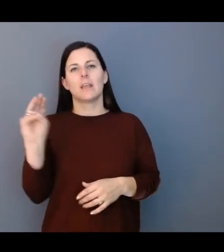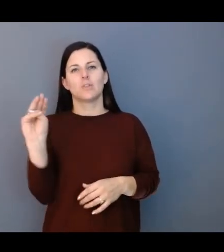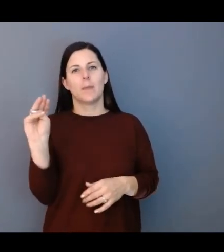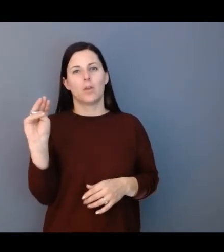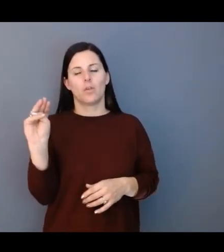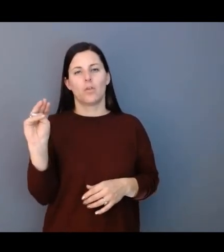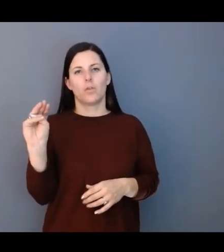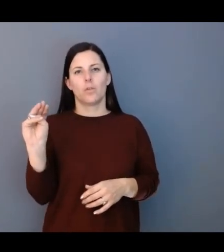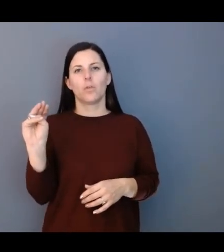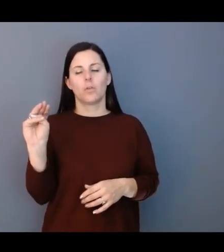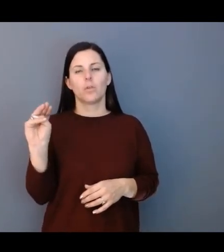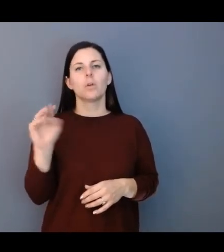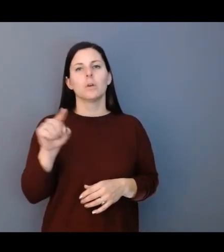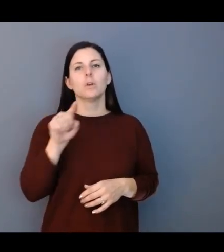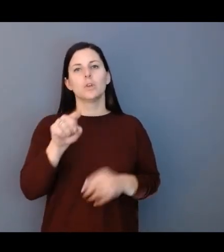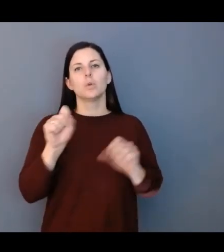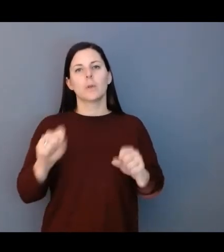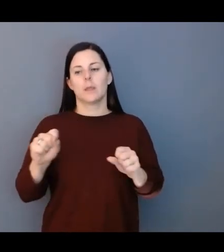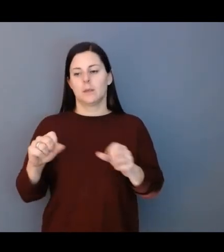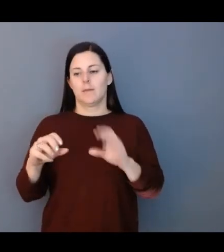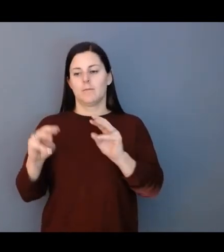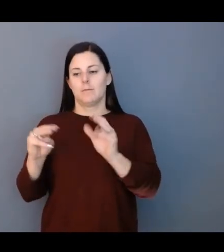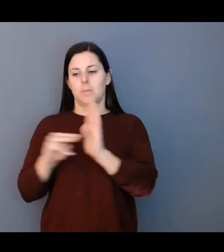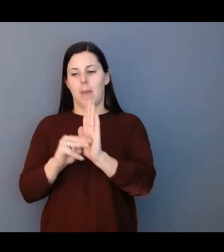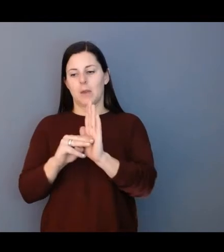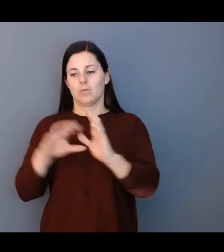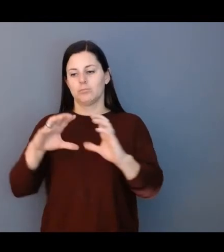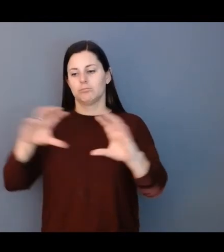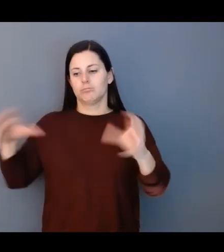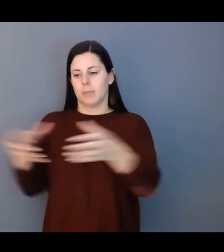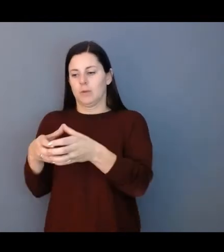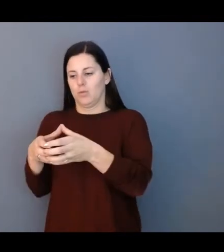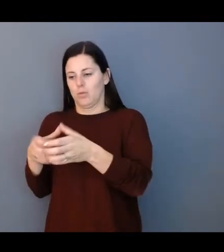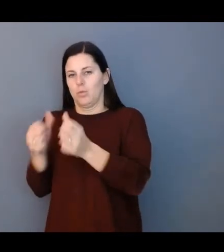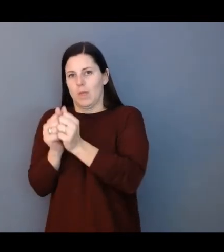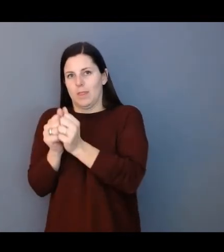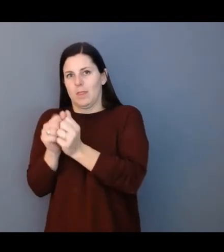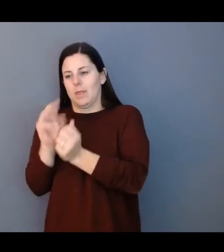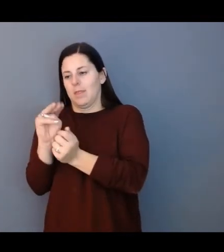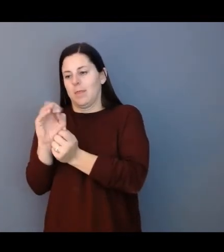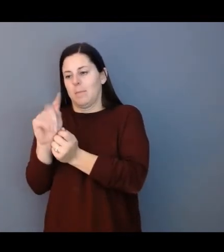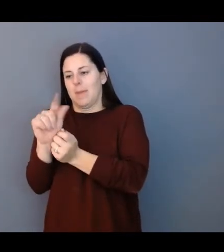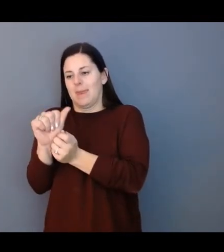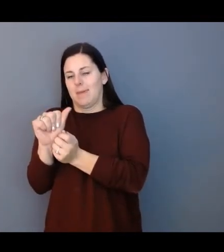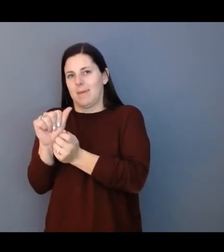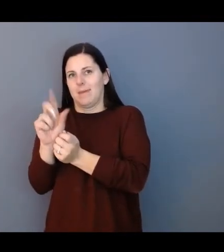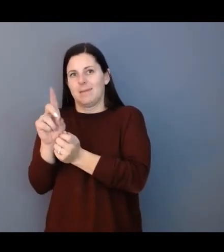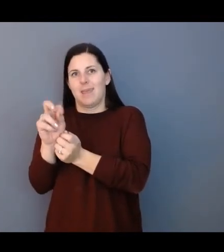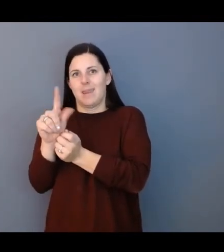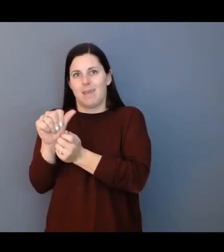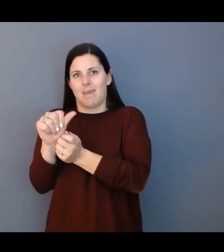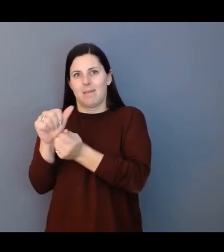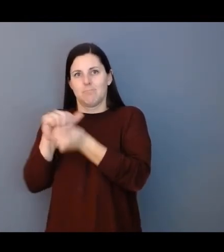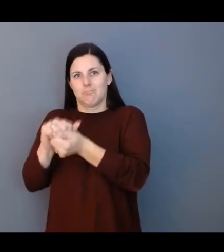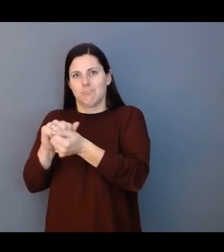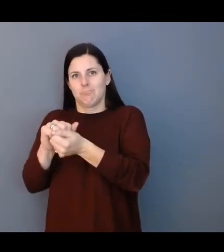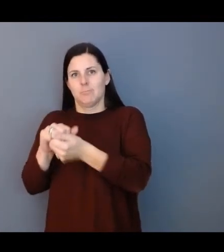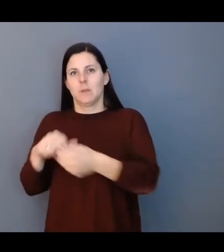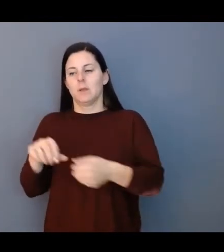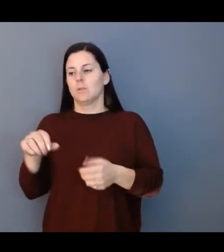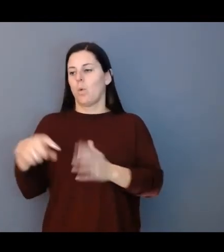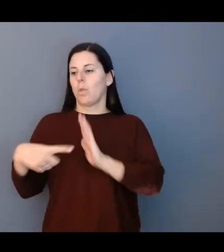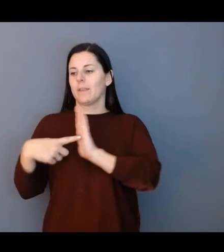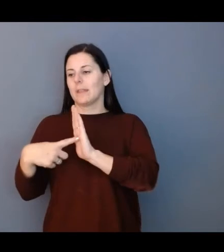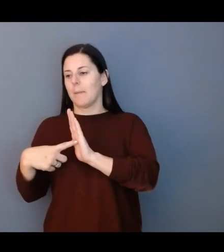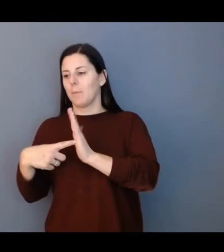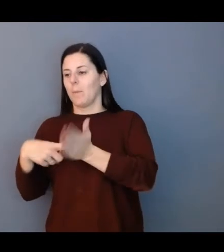available in SageMaker today, where you can bundle the model along with its metadata. So you can have the